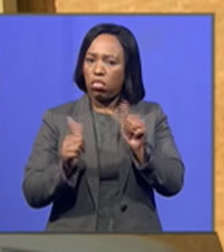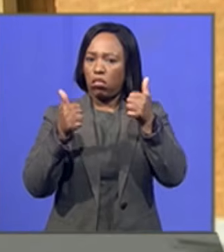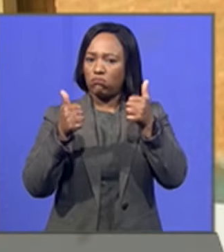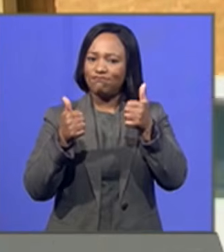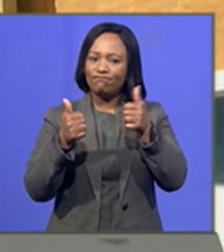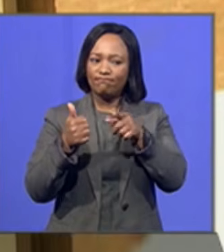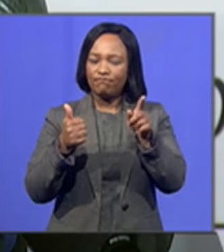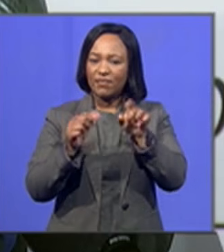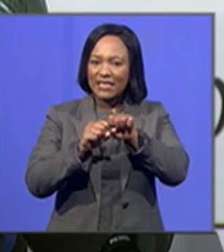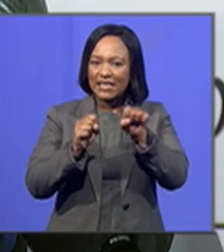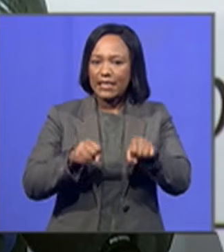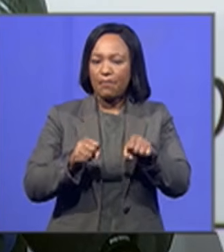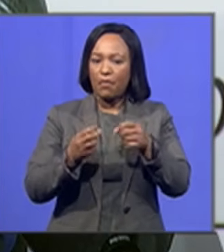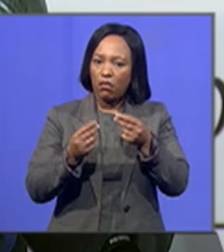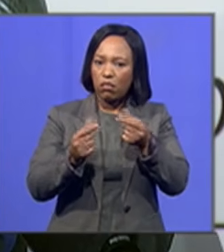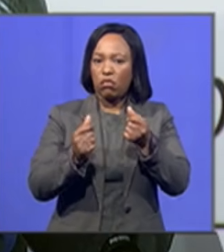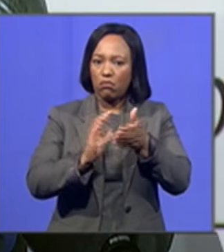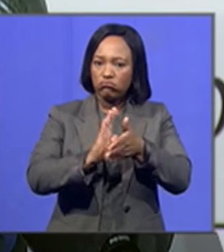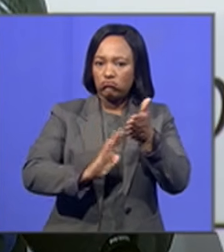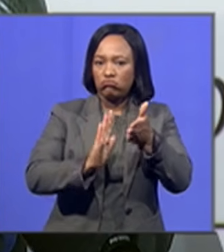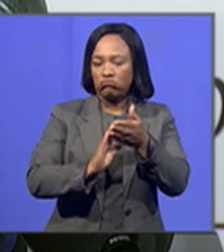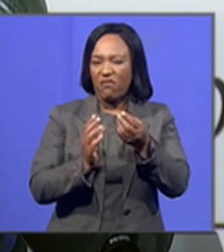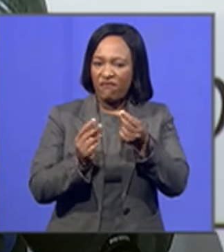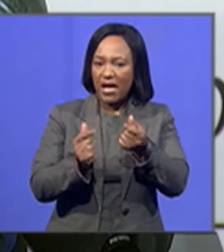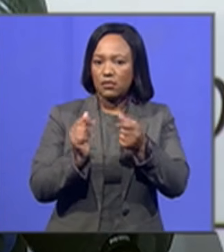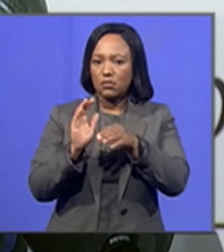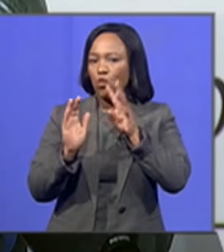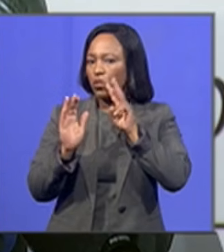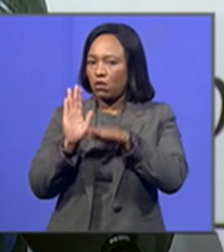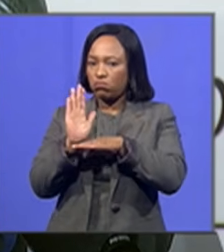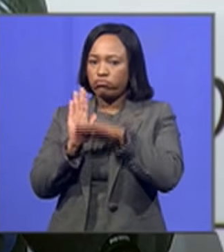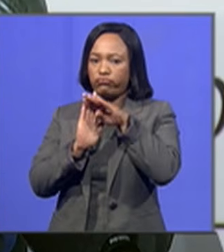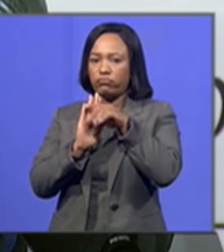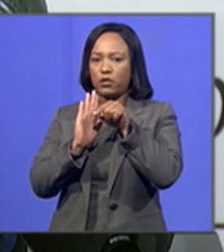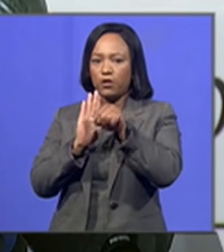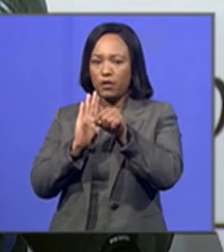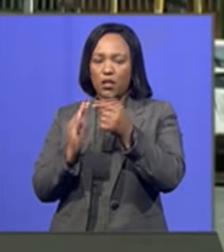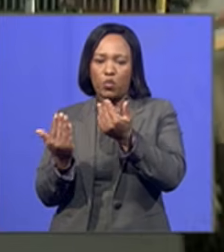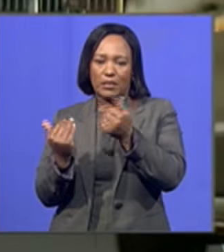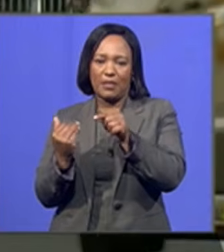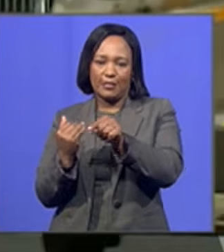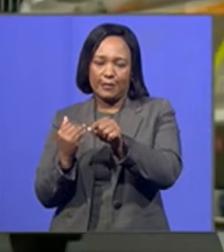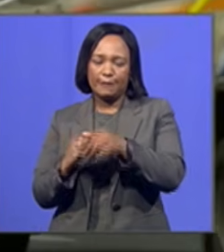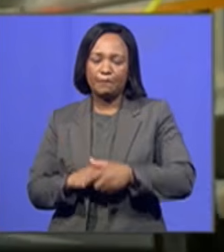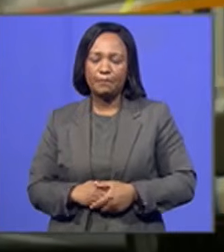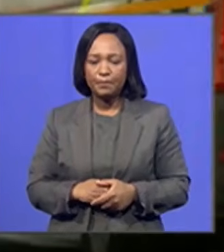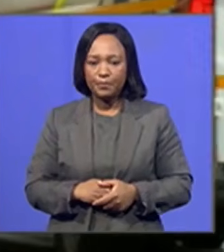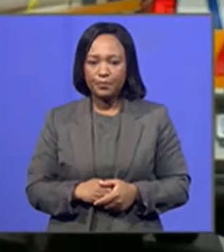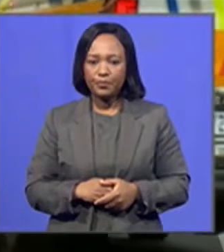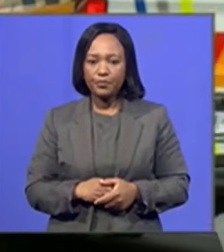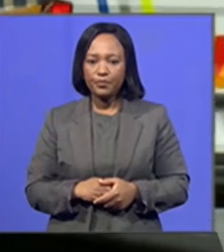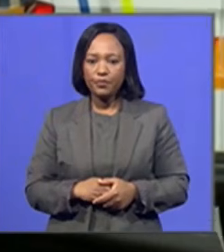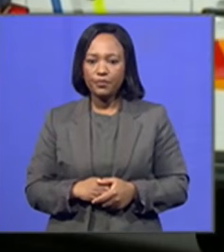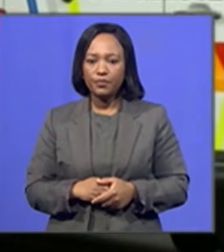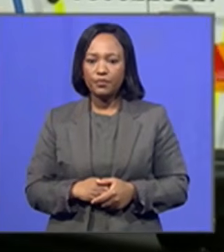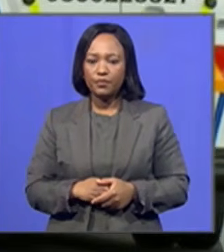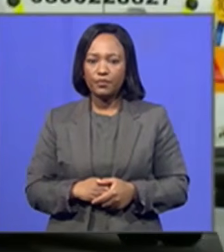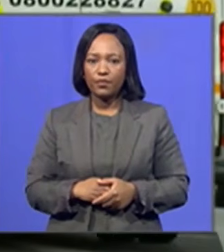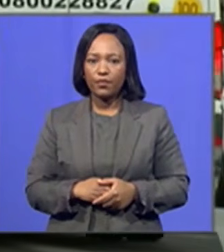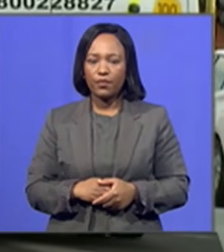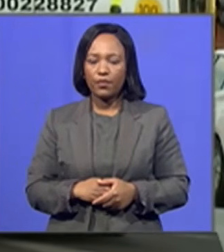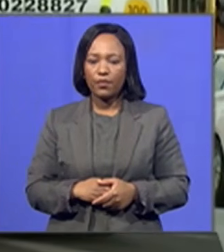aided the system from recovering much sooner as we anticipated initially. Ofentes Timo,